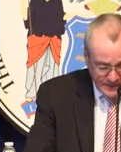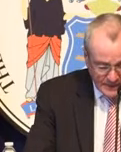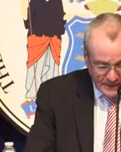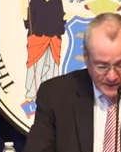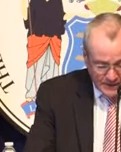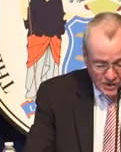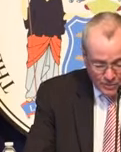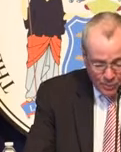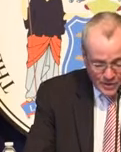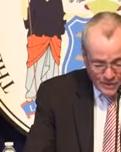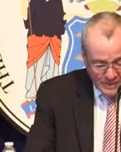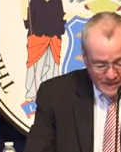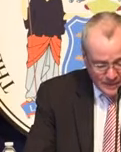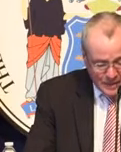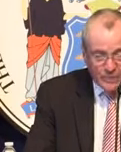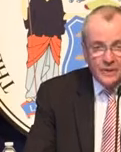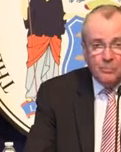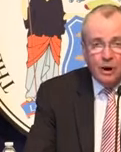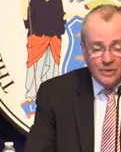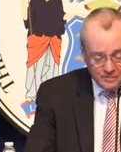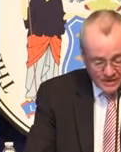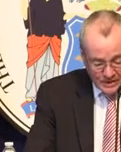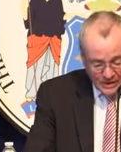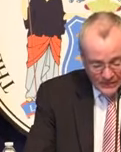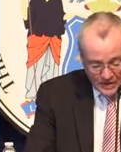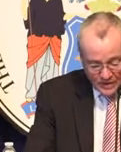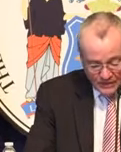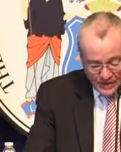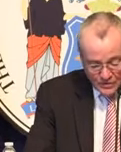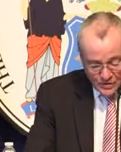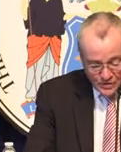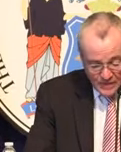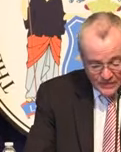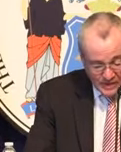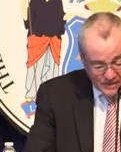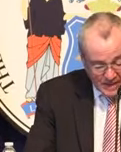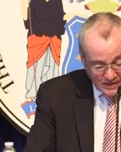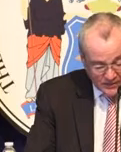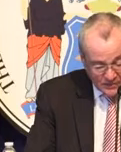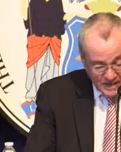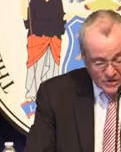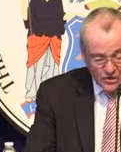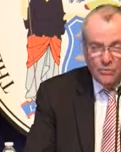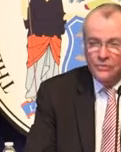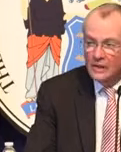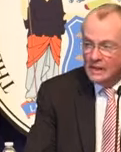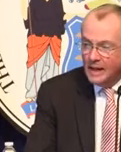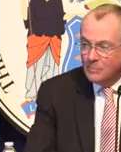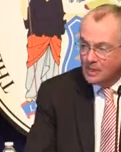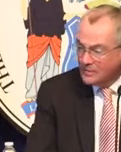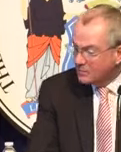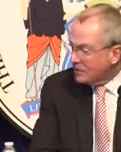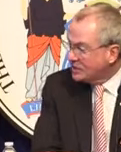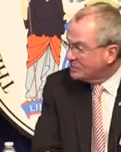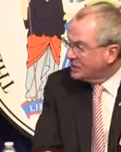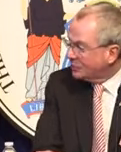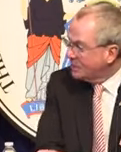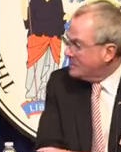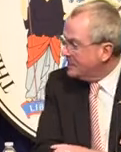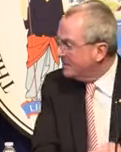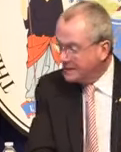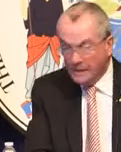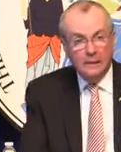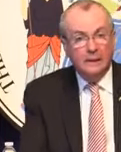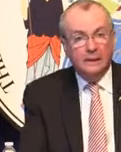them. These reports will be updated when the Department of Military and Veteran Affairs receives their data from these homes, I believe at approximately